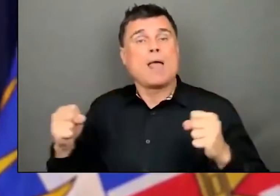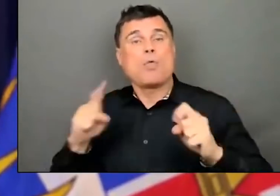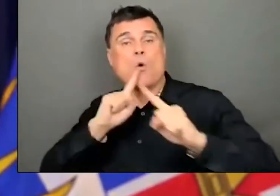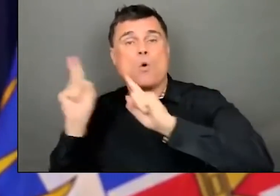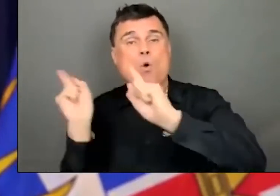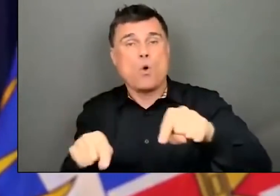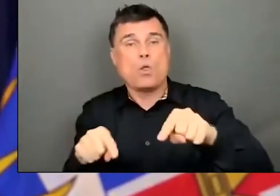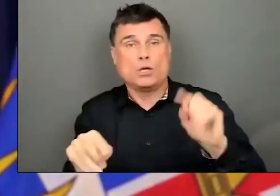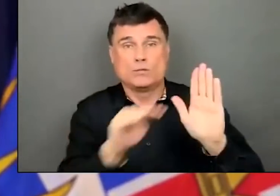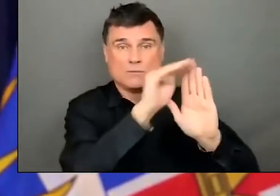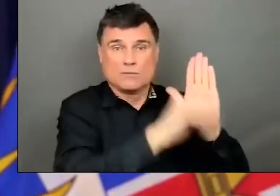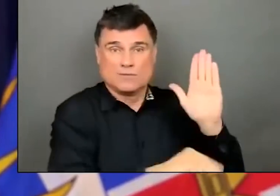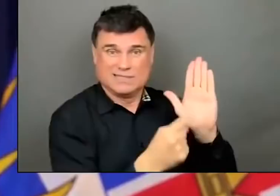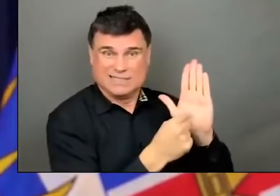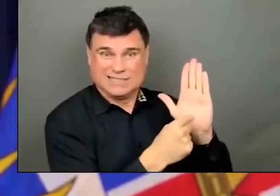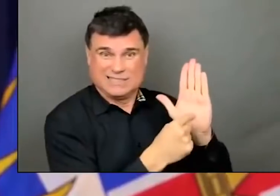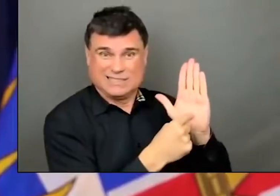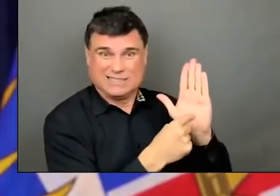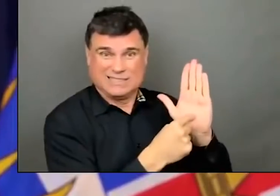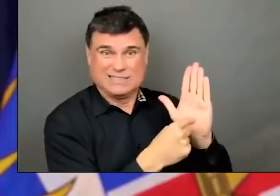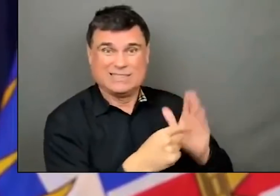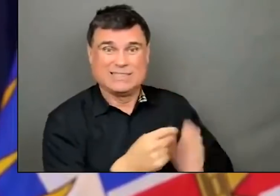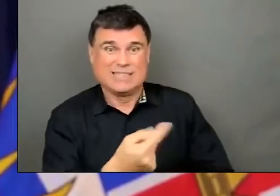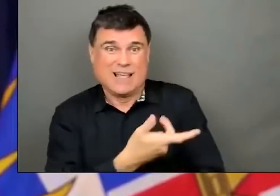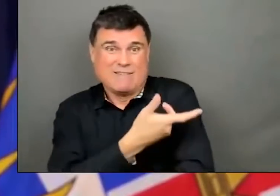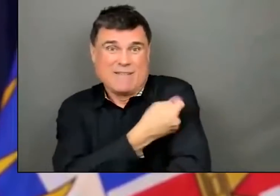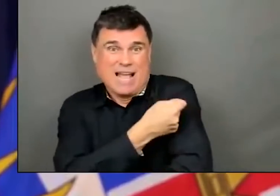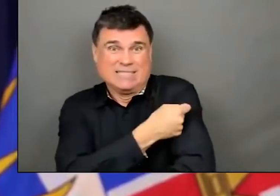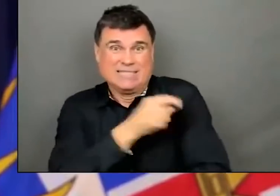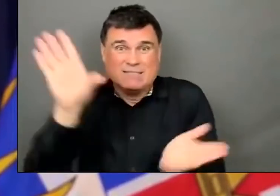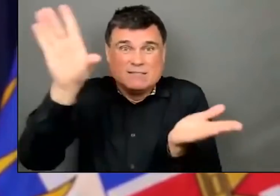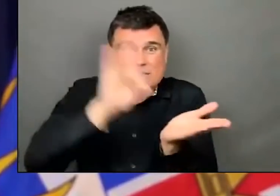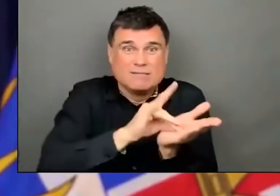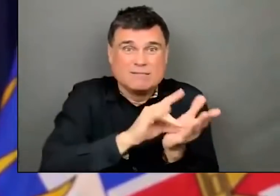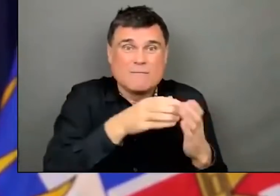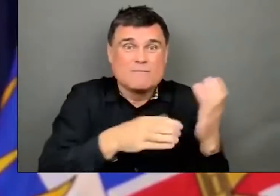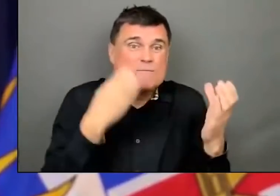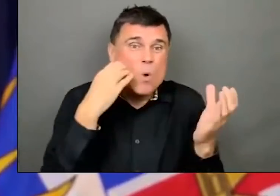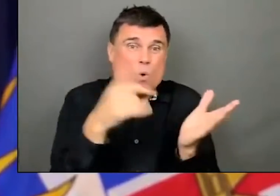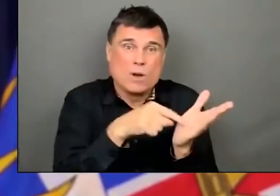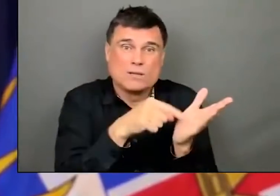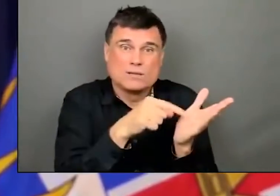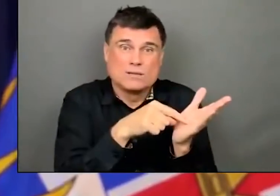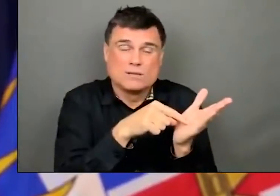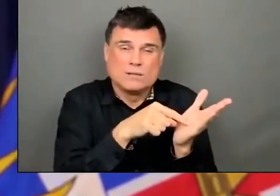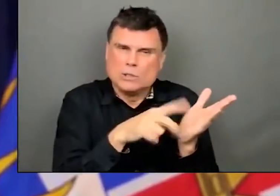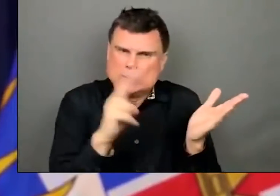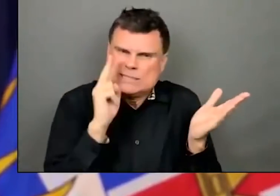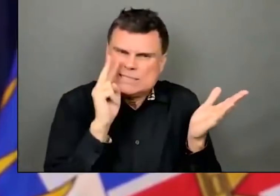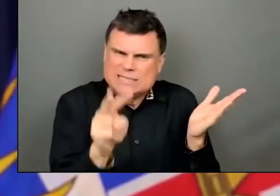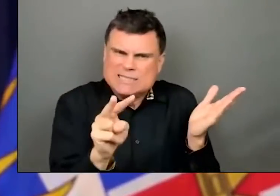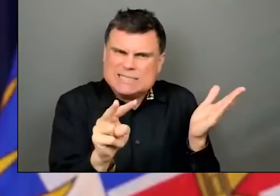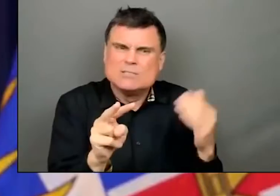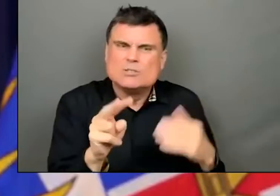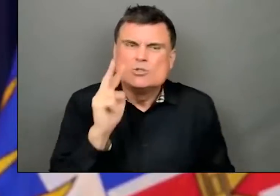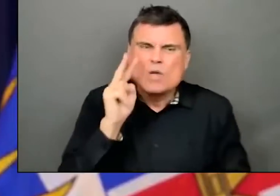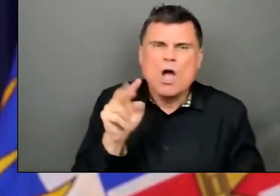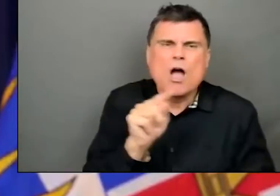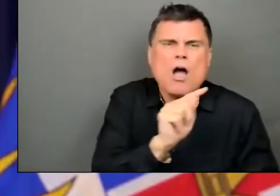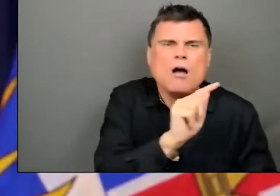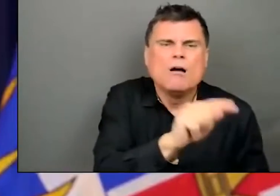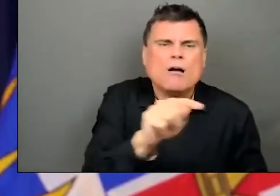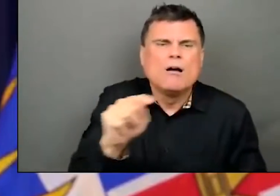closed one of the loopholes that had been brought to our attention that was causing some concern for many of the sports